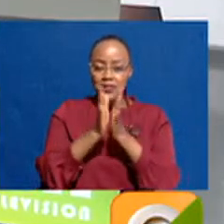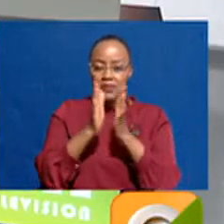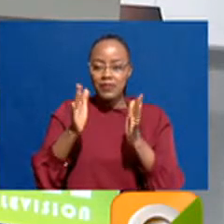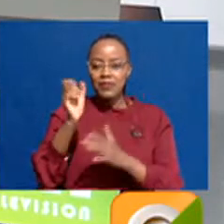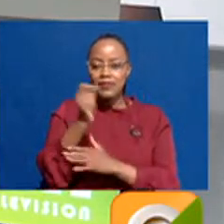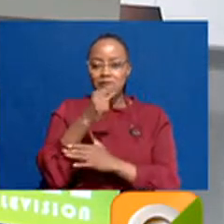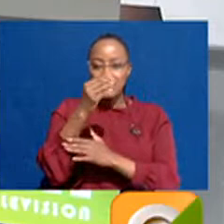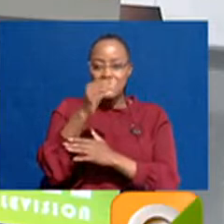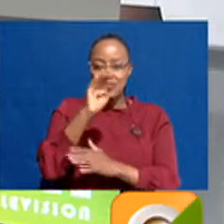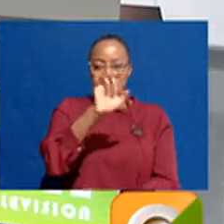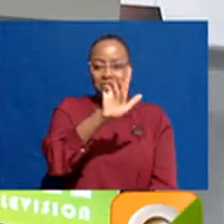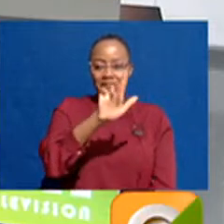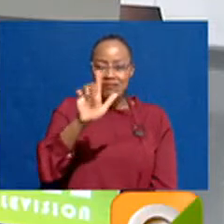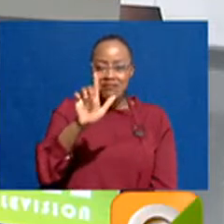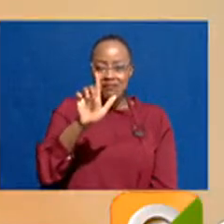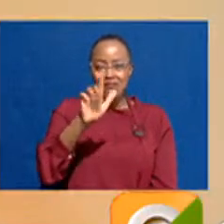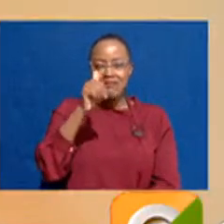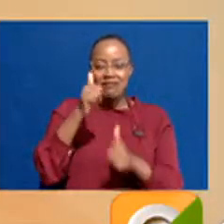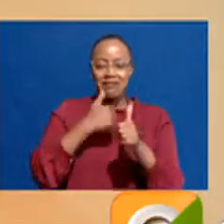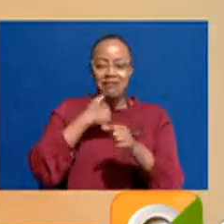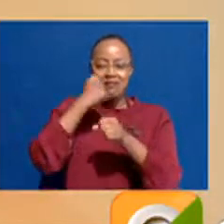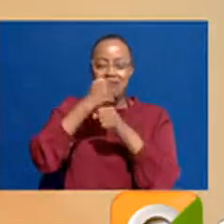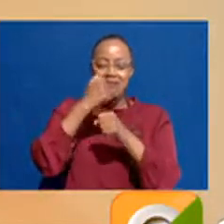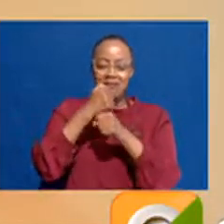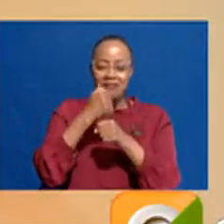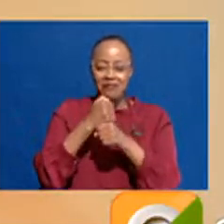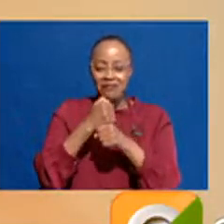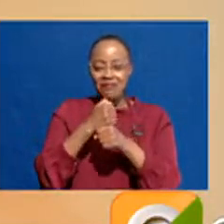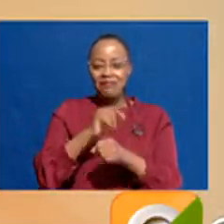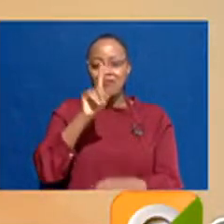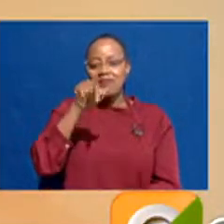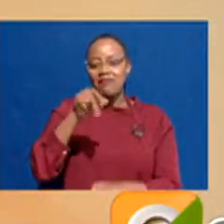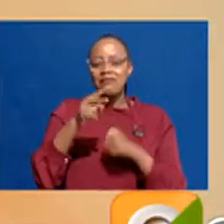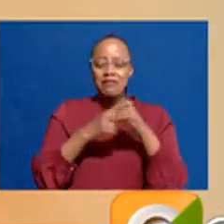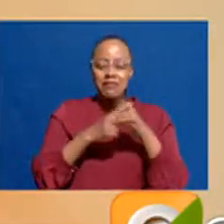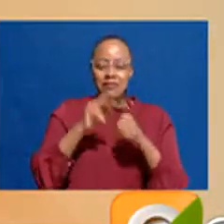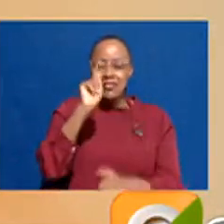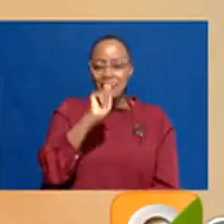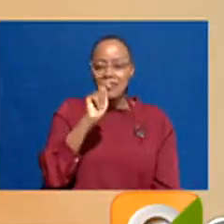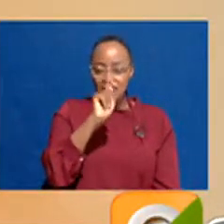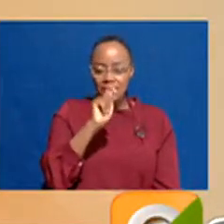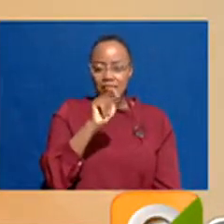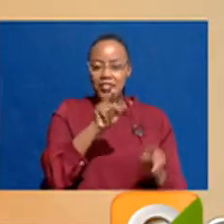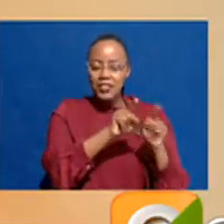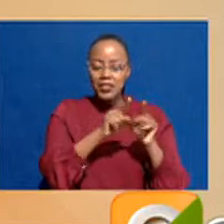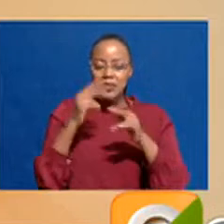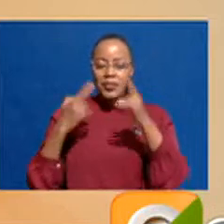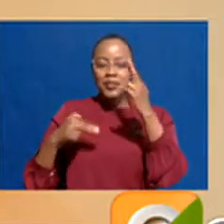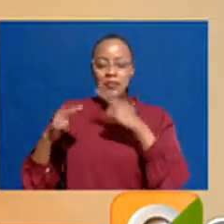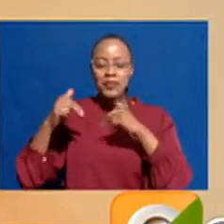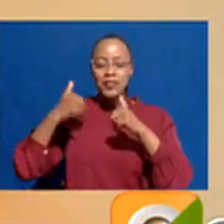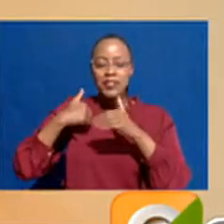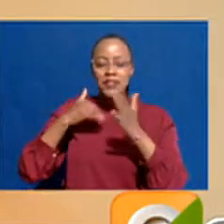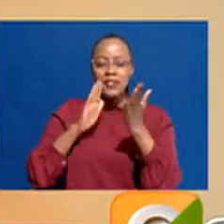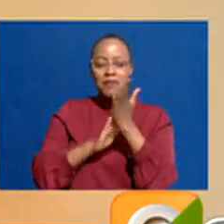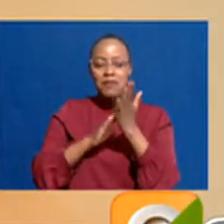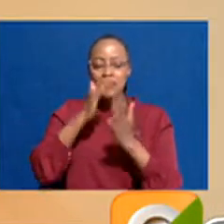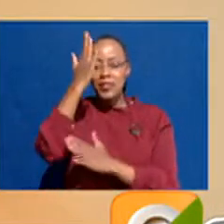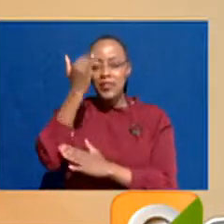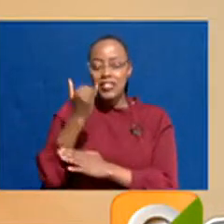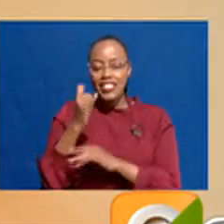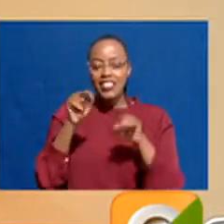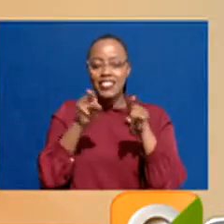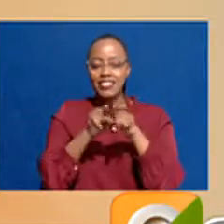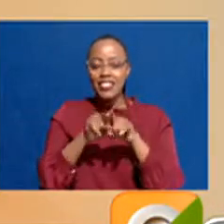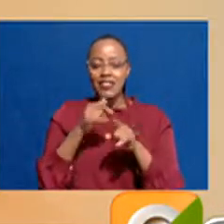bill, currently you say it's 1.1 trillion shillings. And of course, the reviews are recommended so that as long